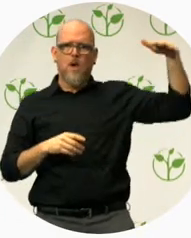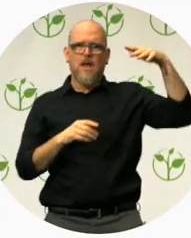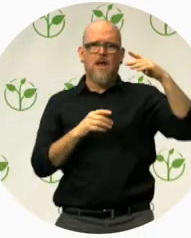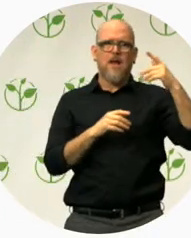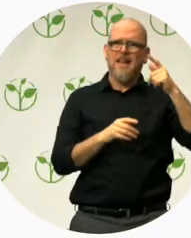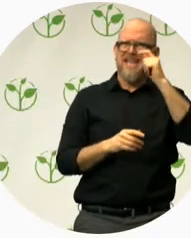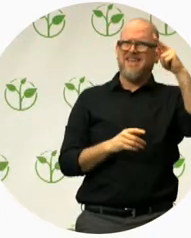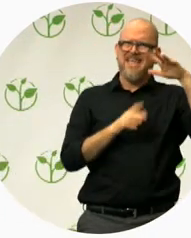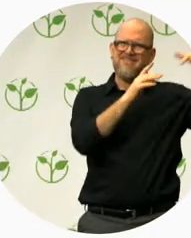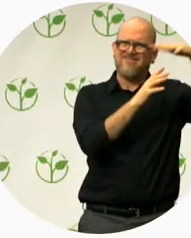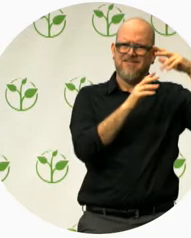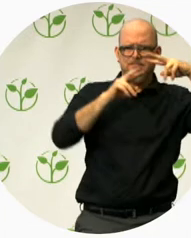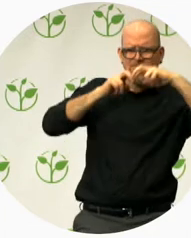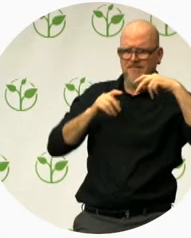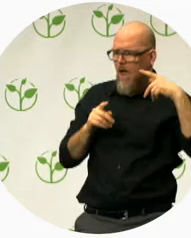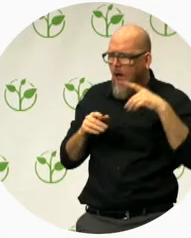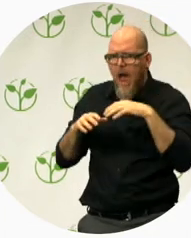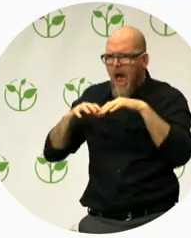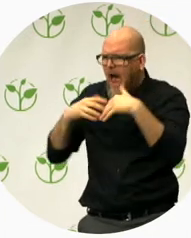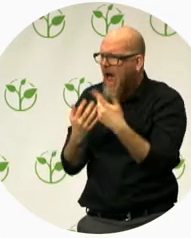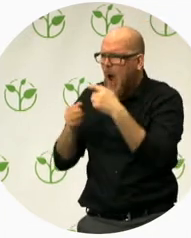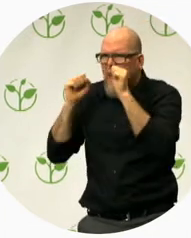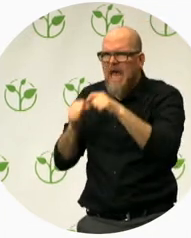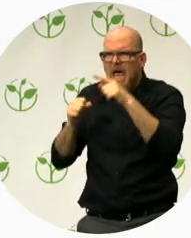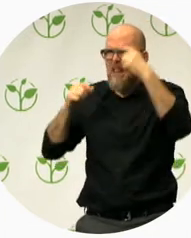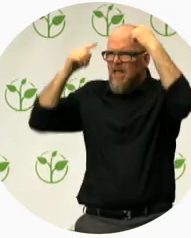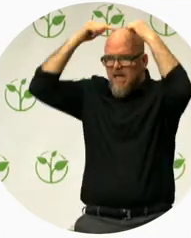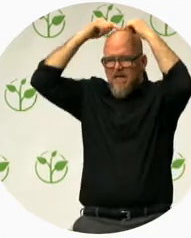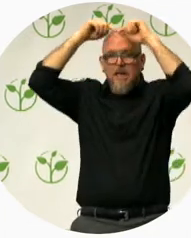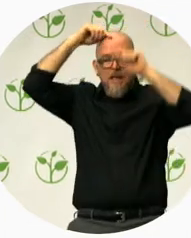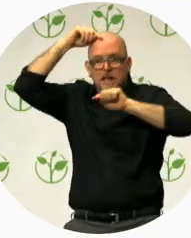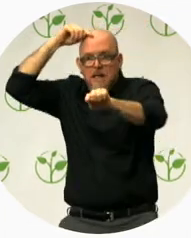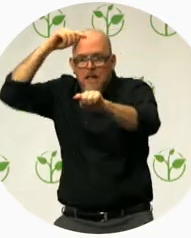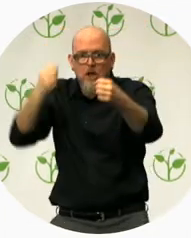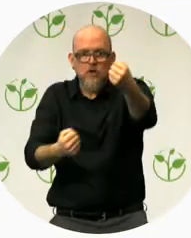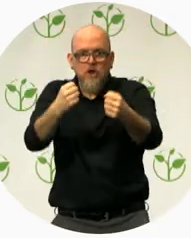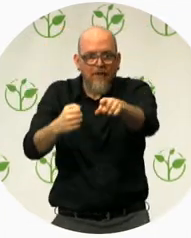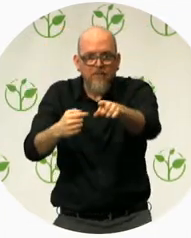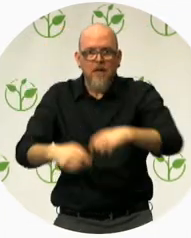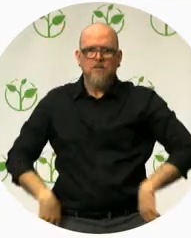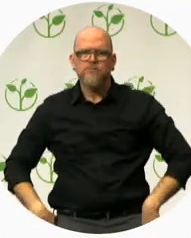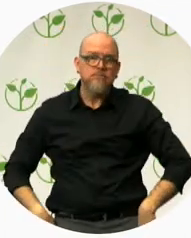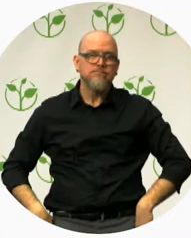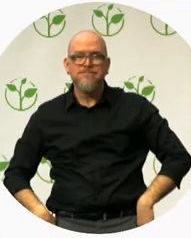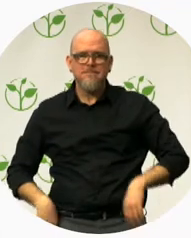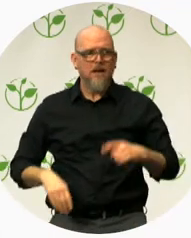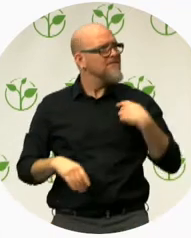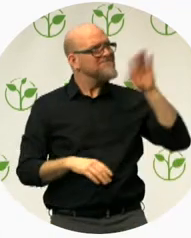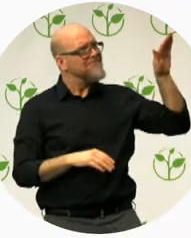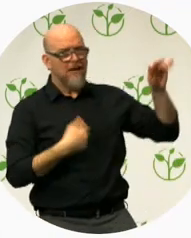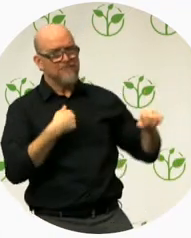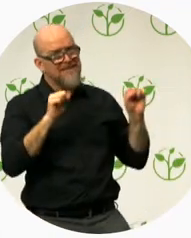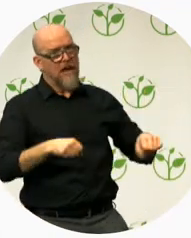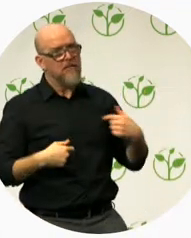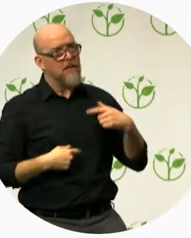start? And suddenly was me, the car, and the track. And this car had